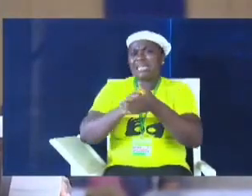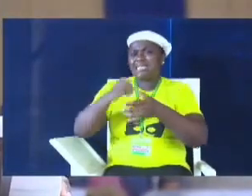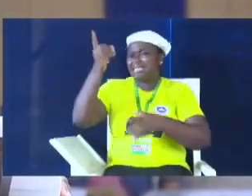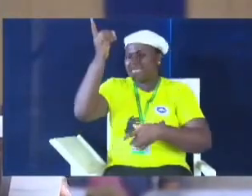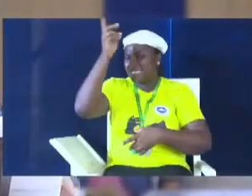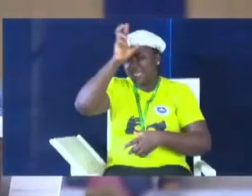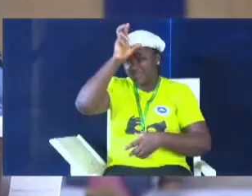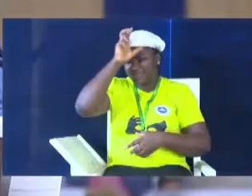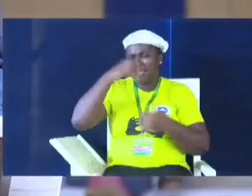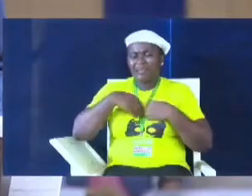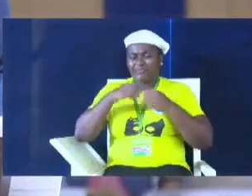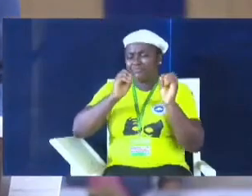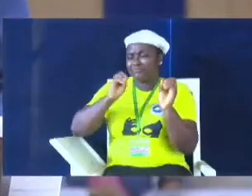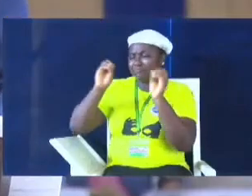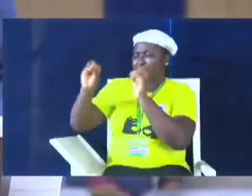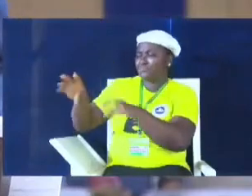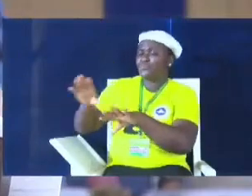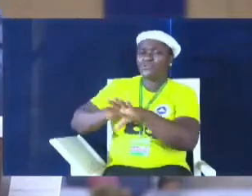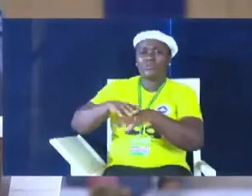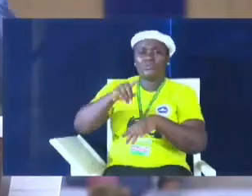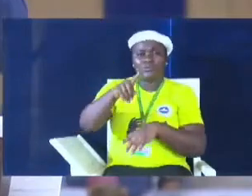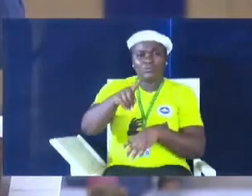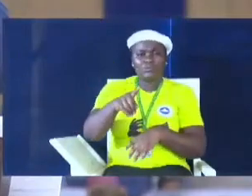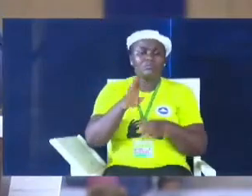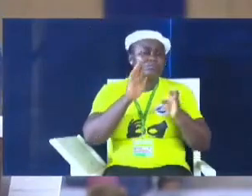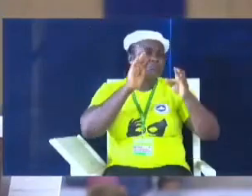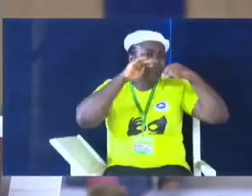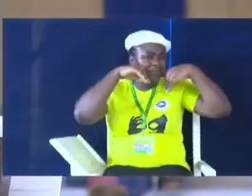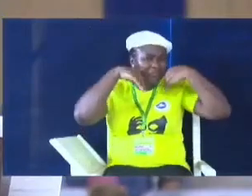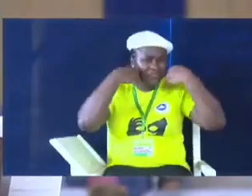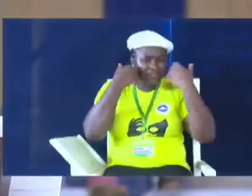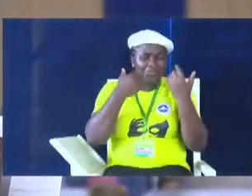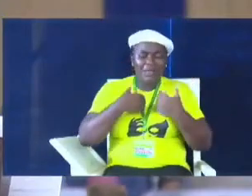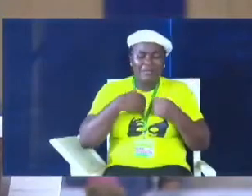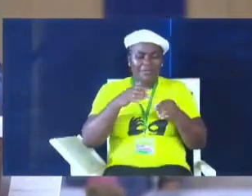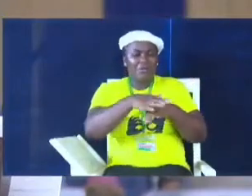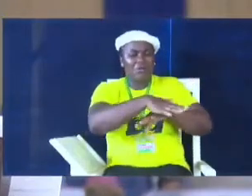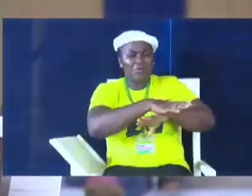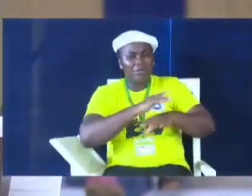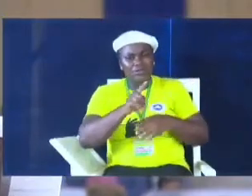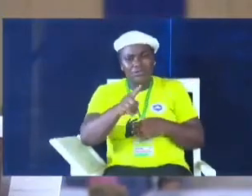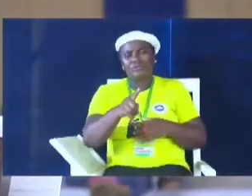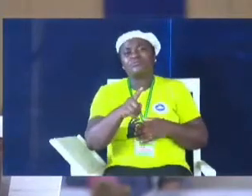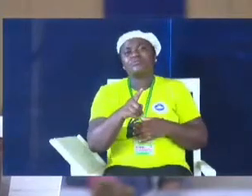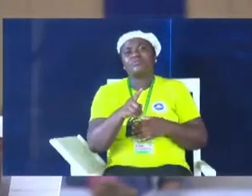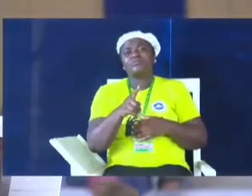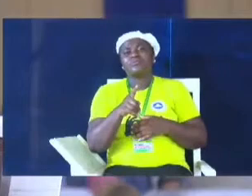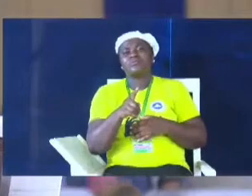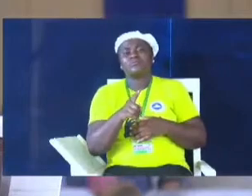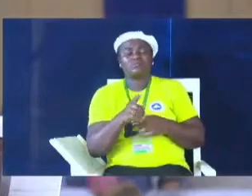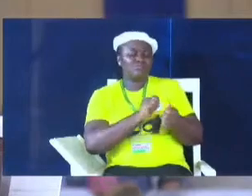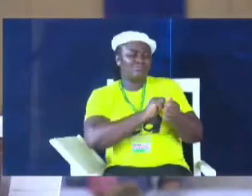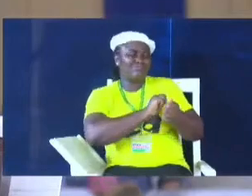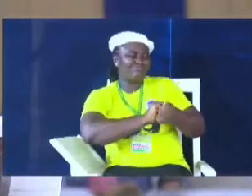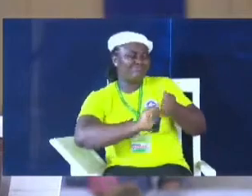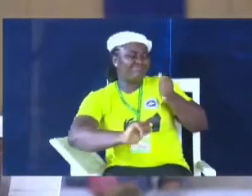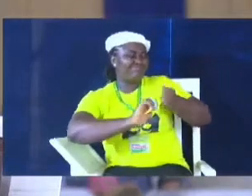you, by which shame has covered you top down,